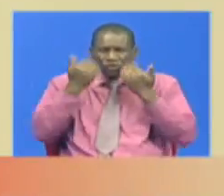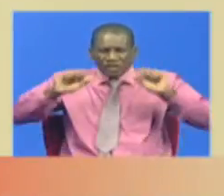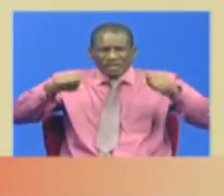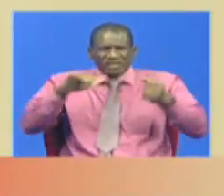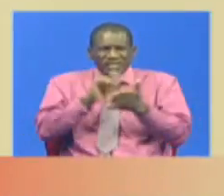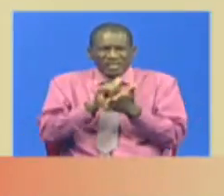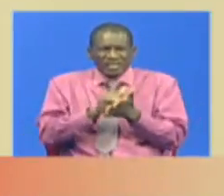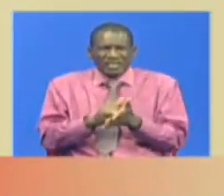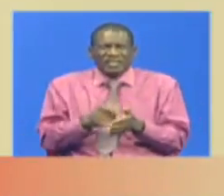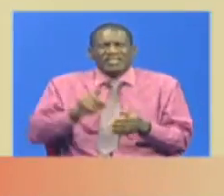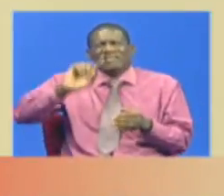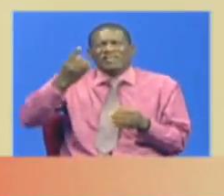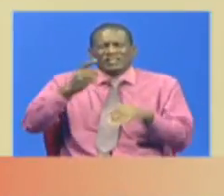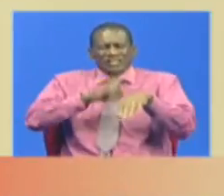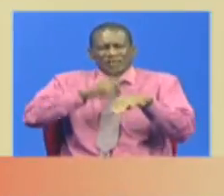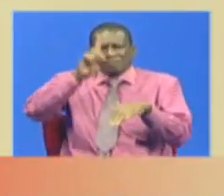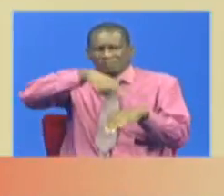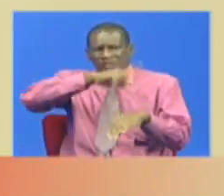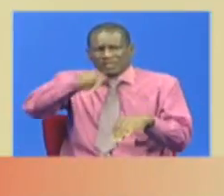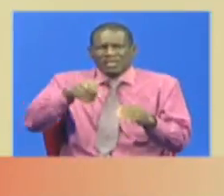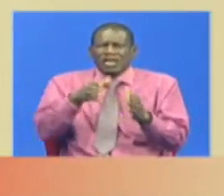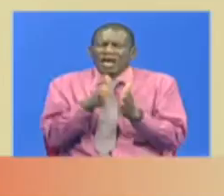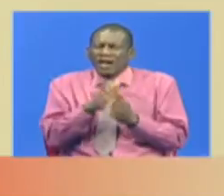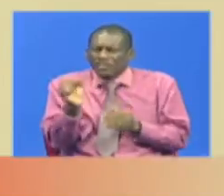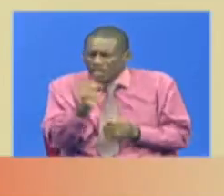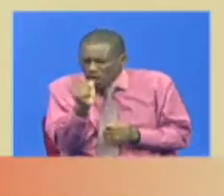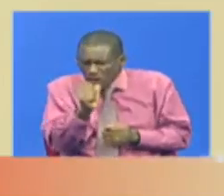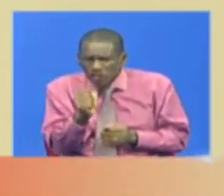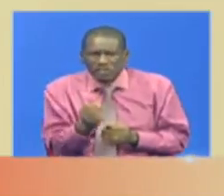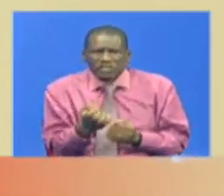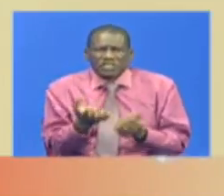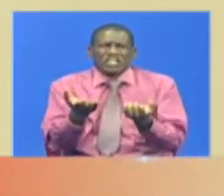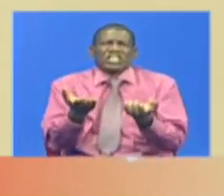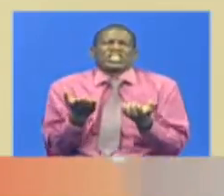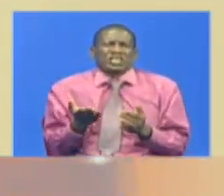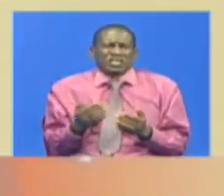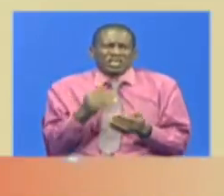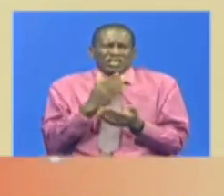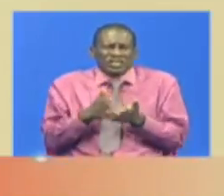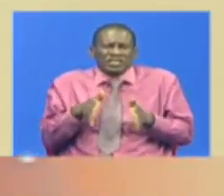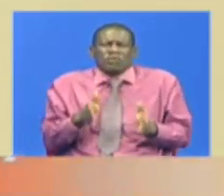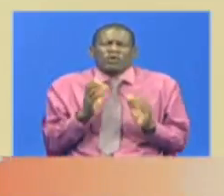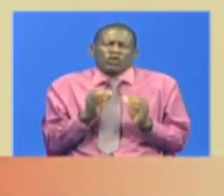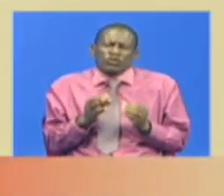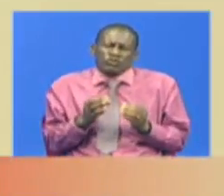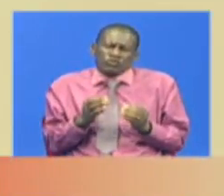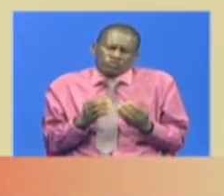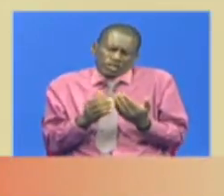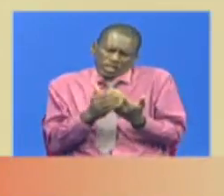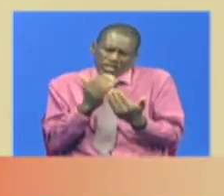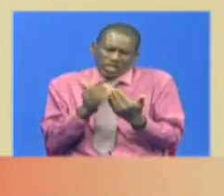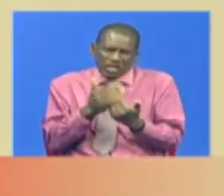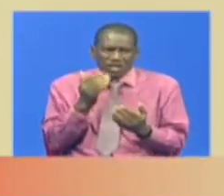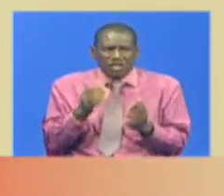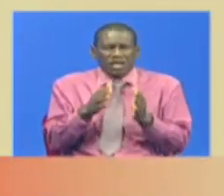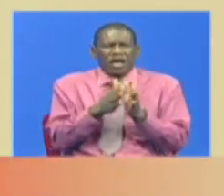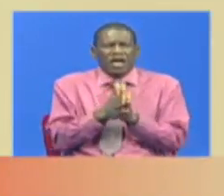first offenders at their ages, they deserve some form of leniency.